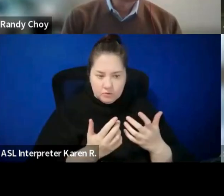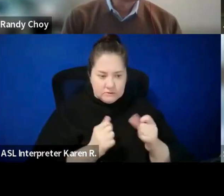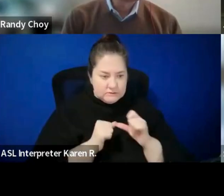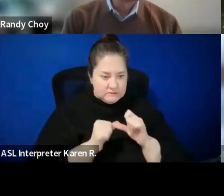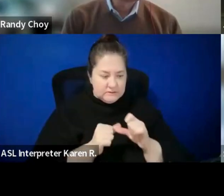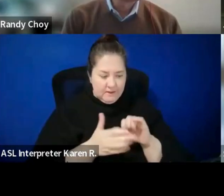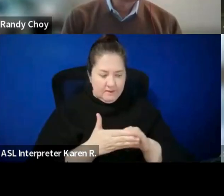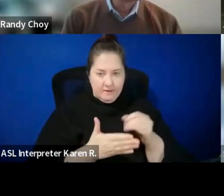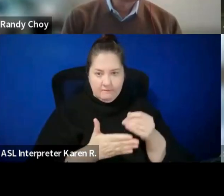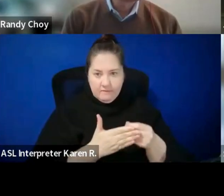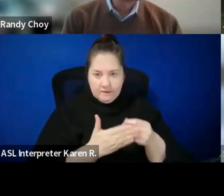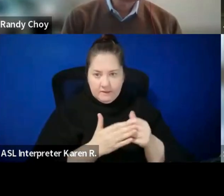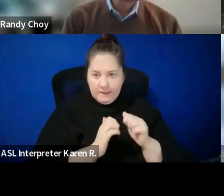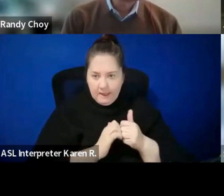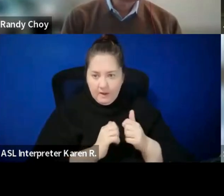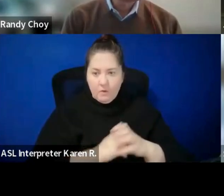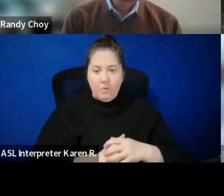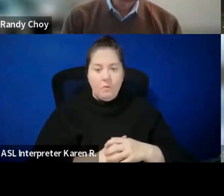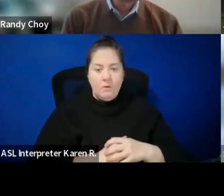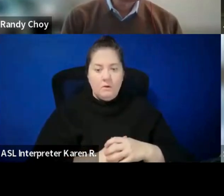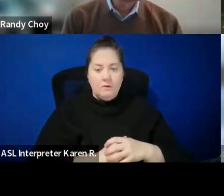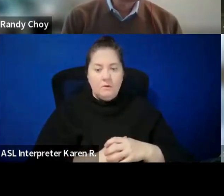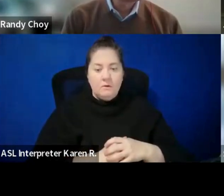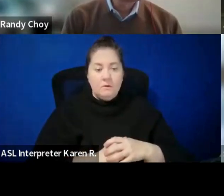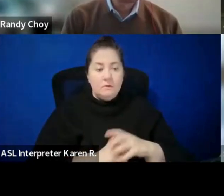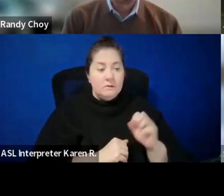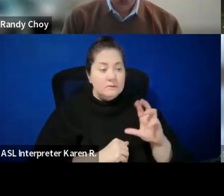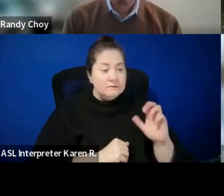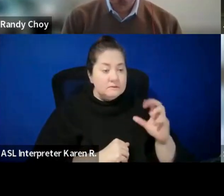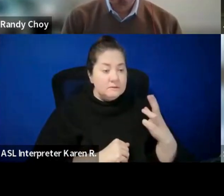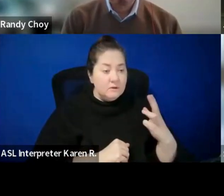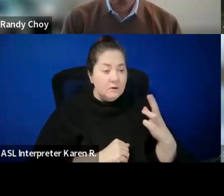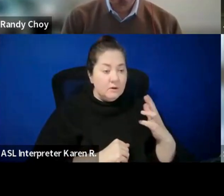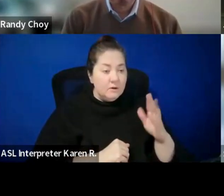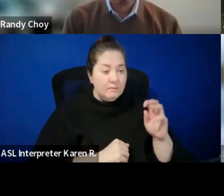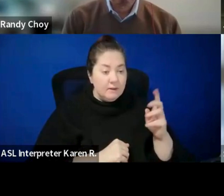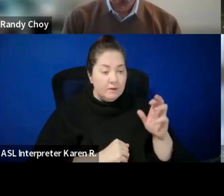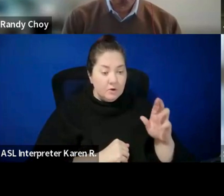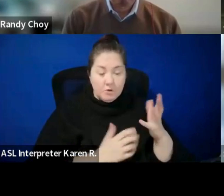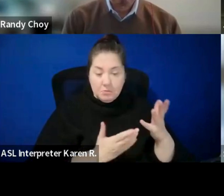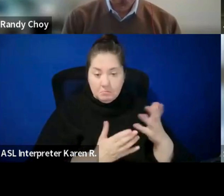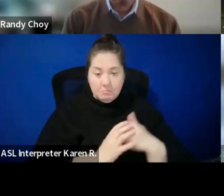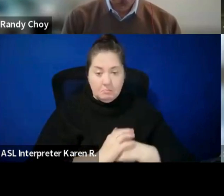sustain that arts funding? Sarah Bednar, do you want to start us off?